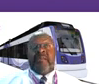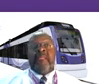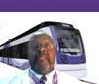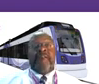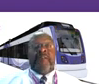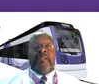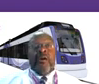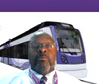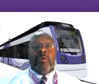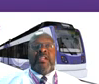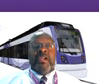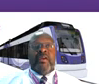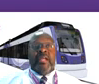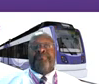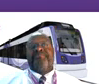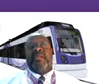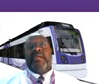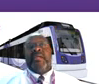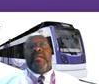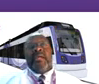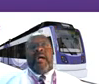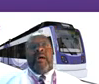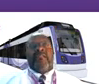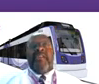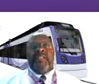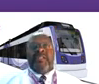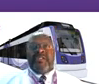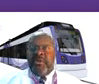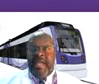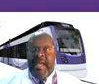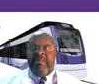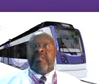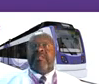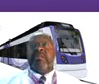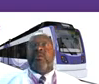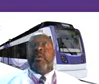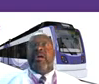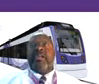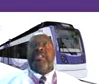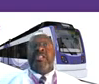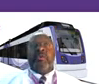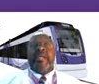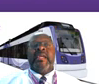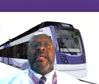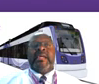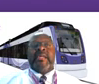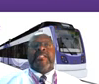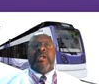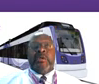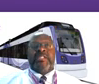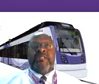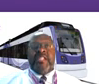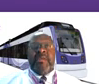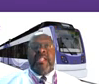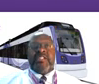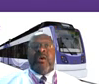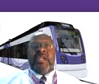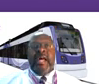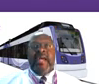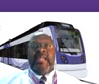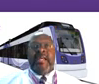Committee meeting for the Long Branch area. Out of convenience to CAT members, we are continuing to host